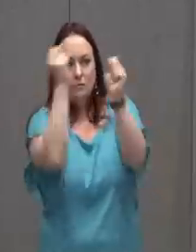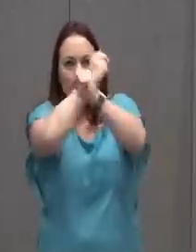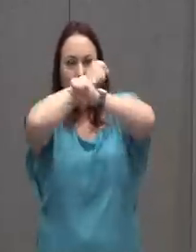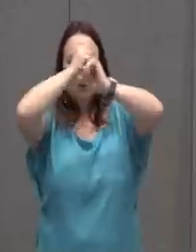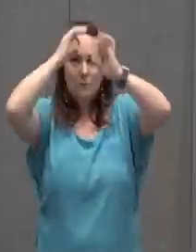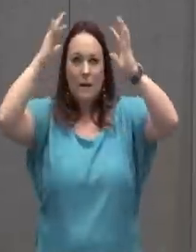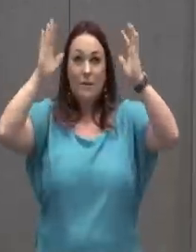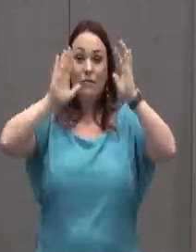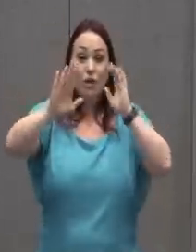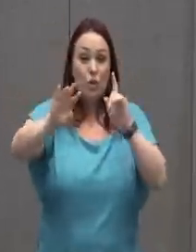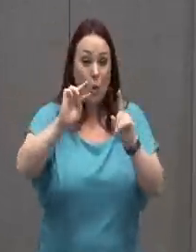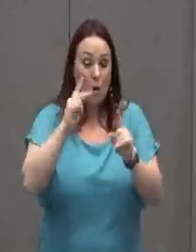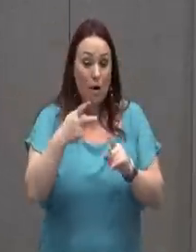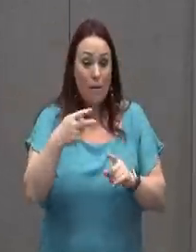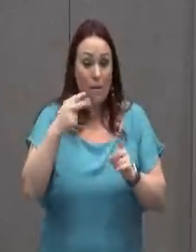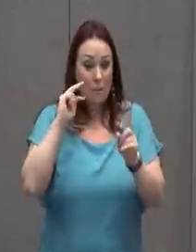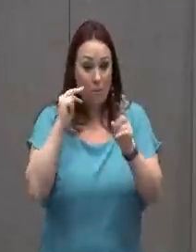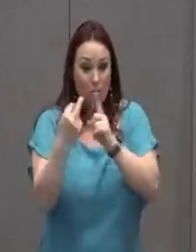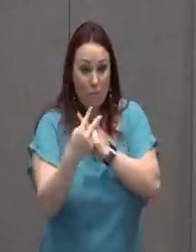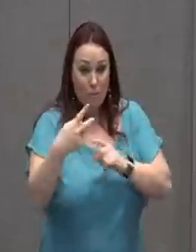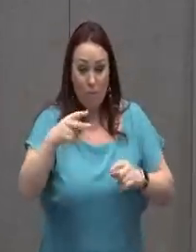own point of view.